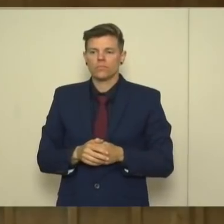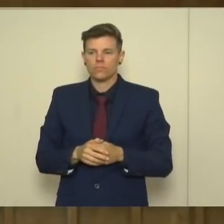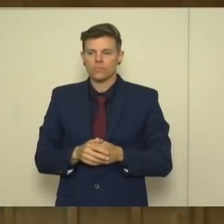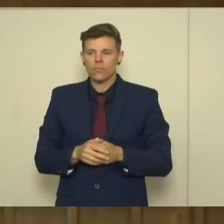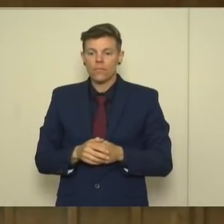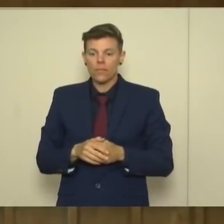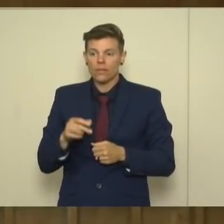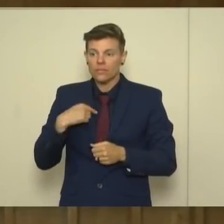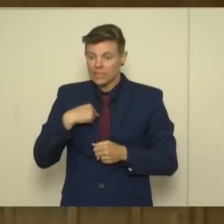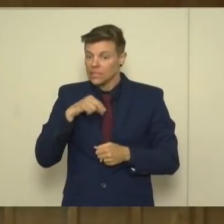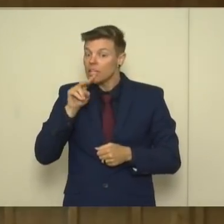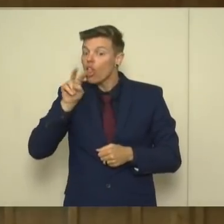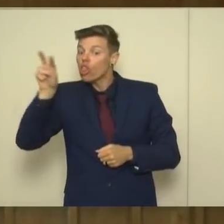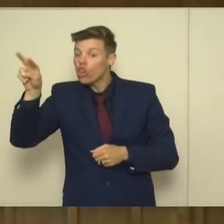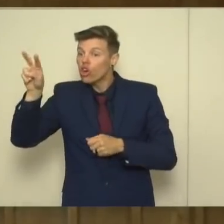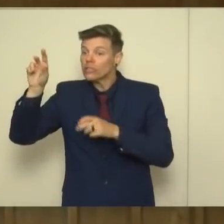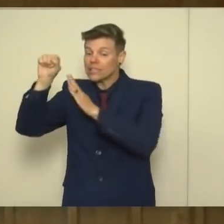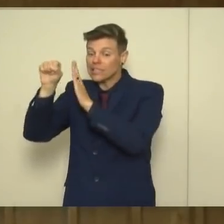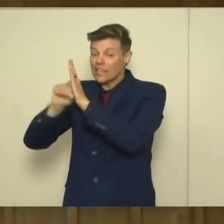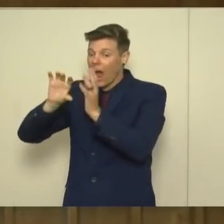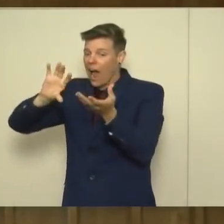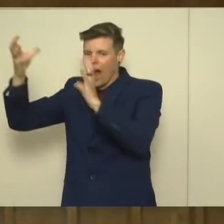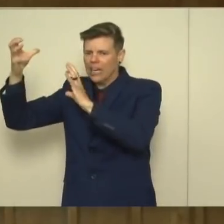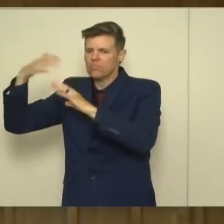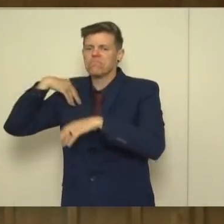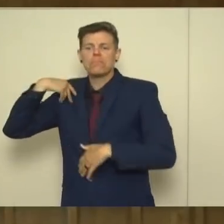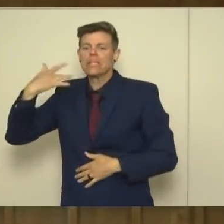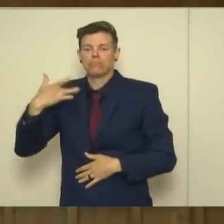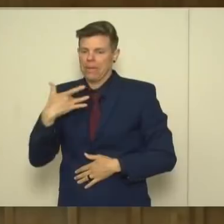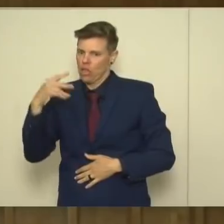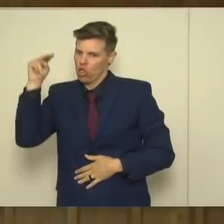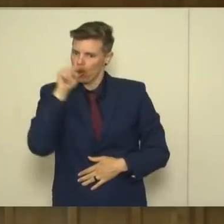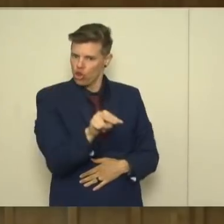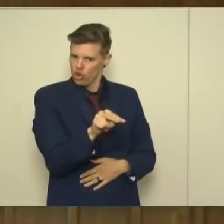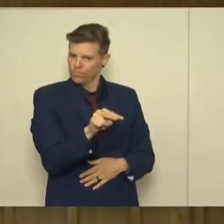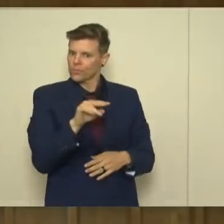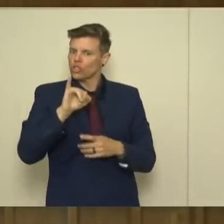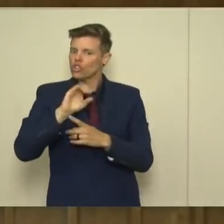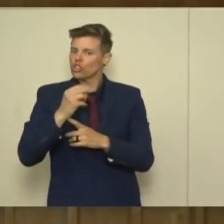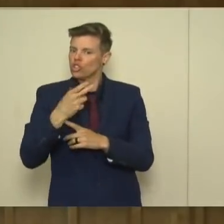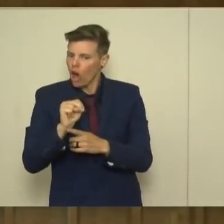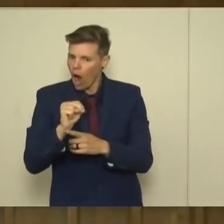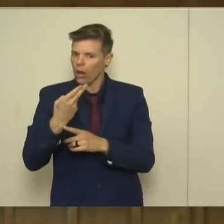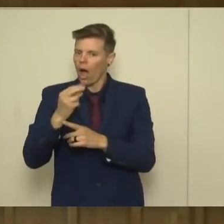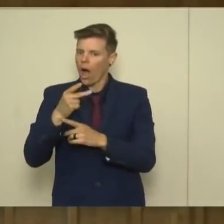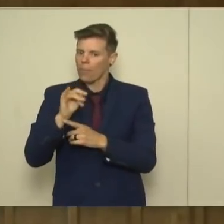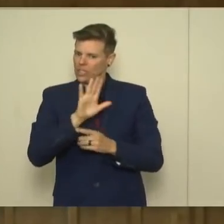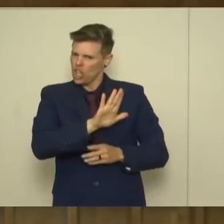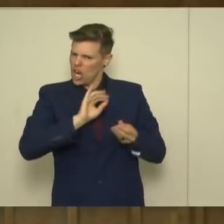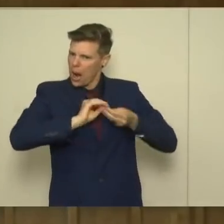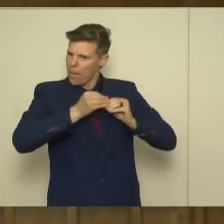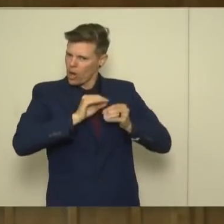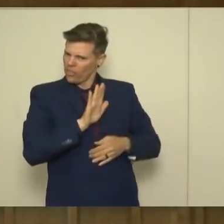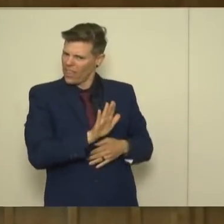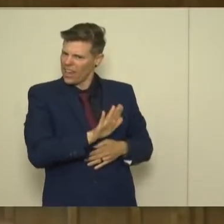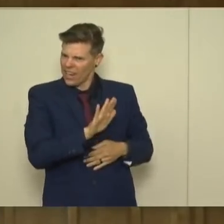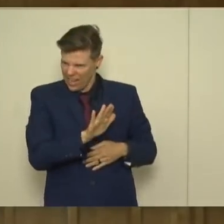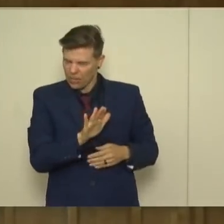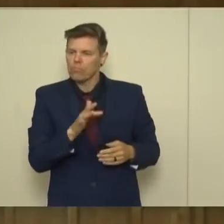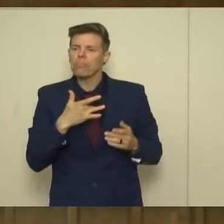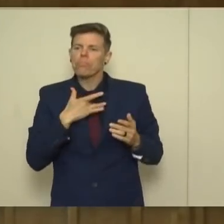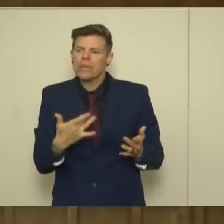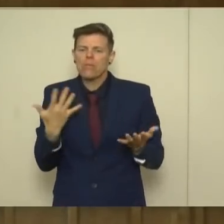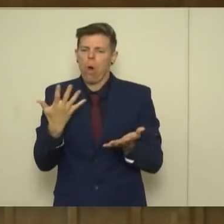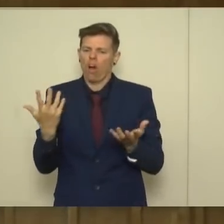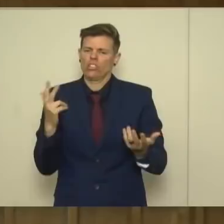happening, looking at the state level, the numbers are 3-4 times New Mexico's numbers. And so the governor